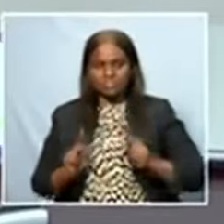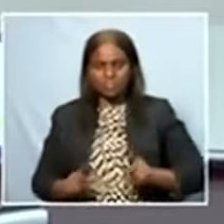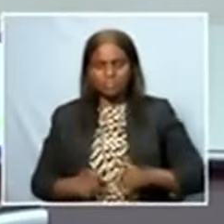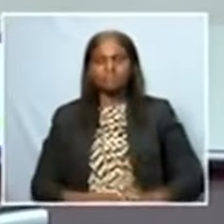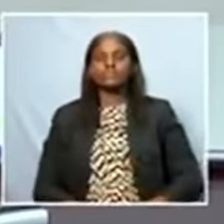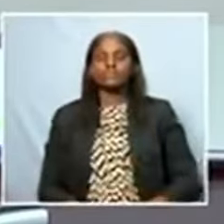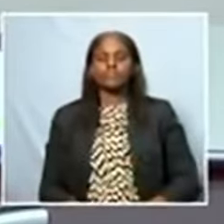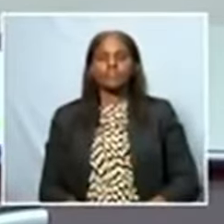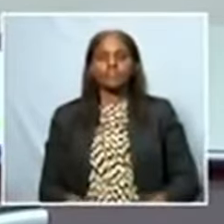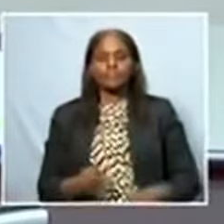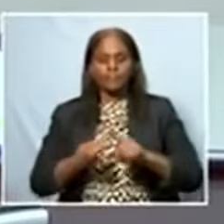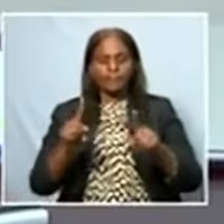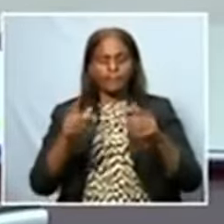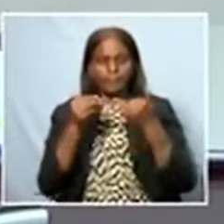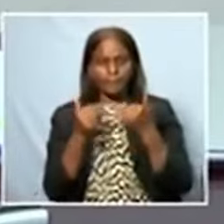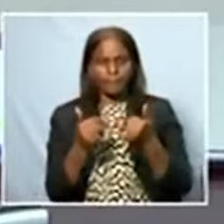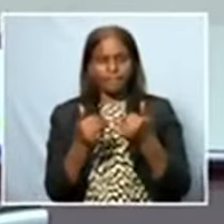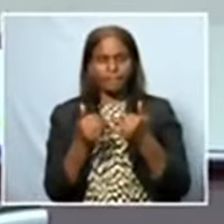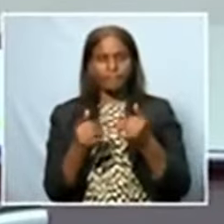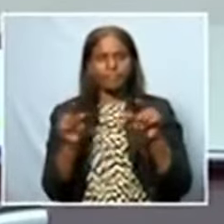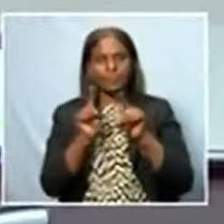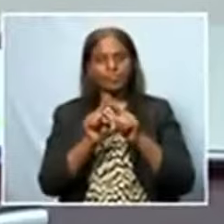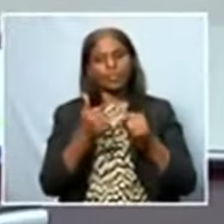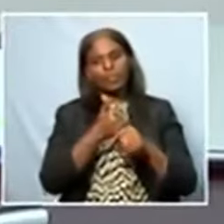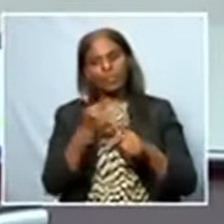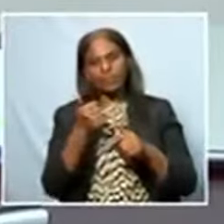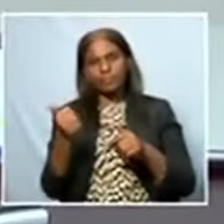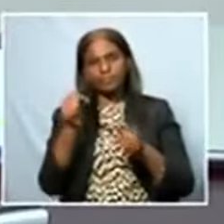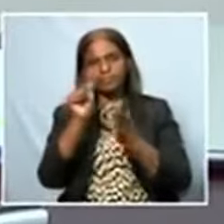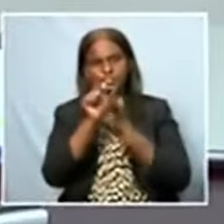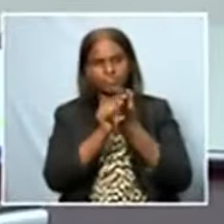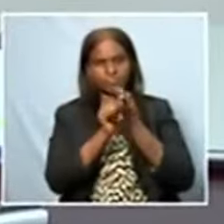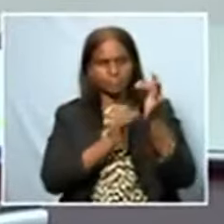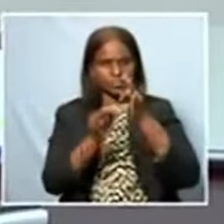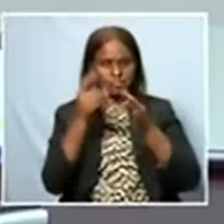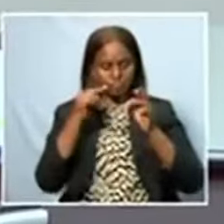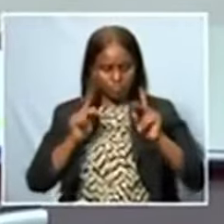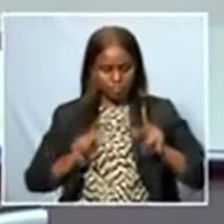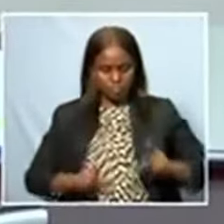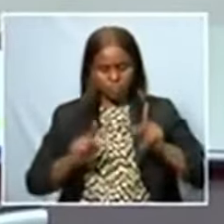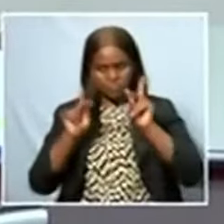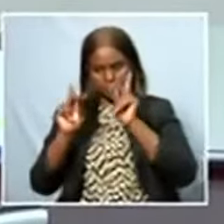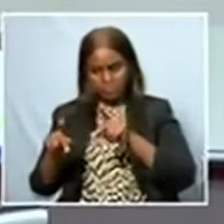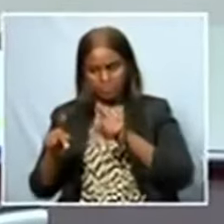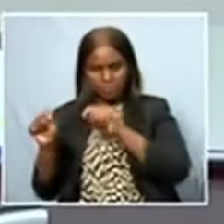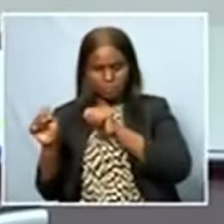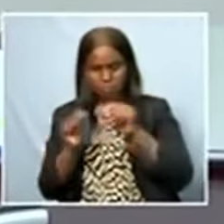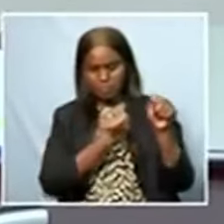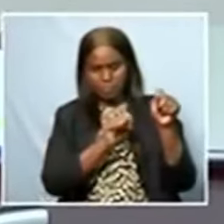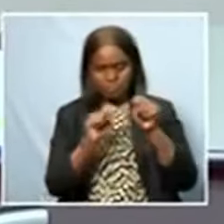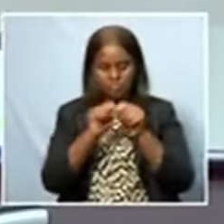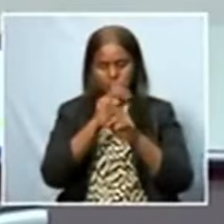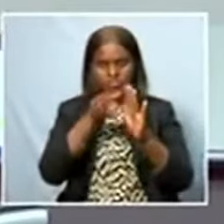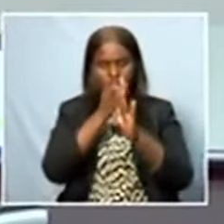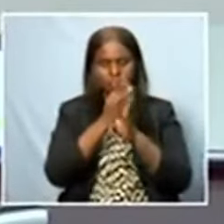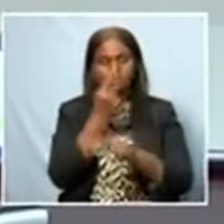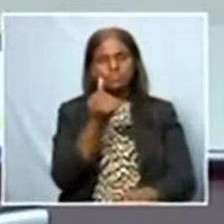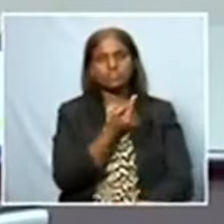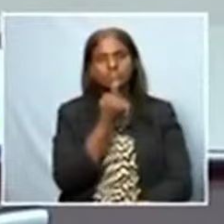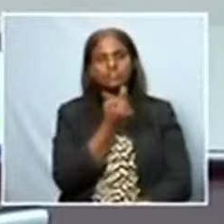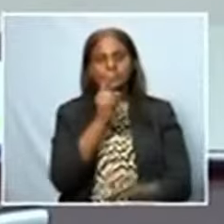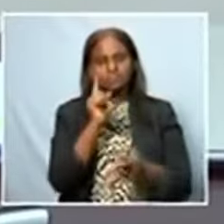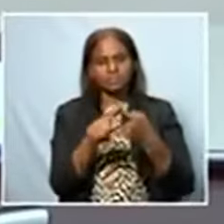individual. However, the existing legal definition of a person-to-person transfer refers only